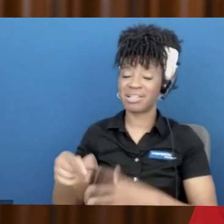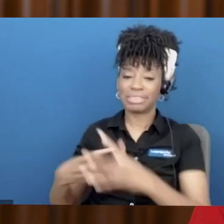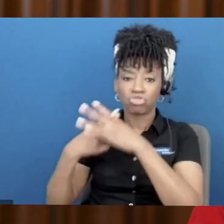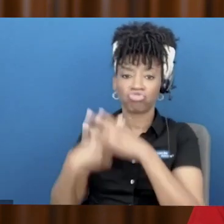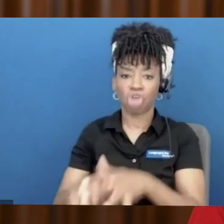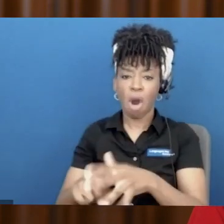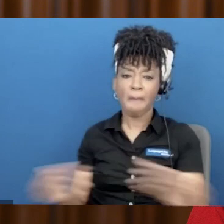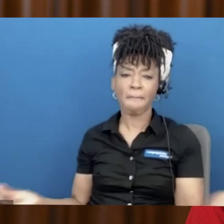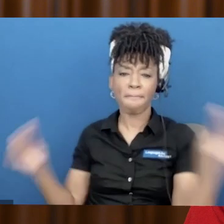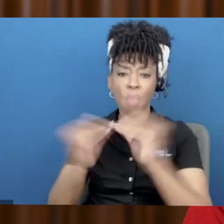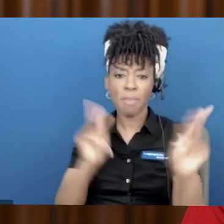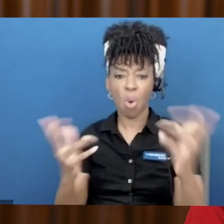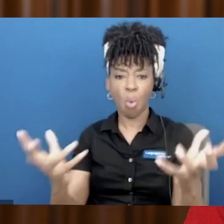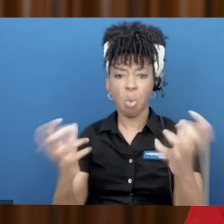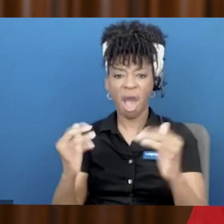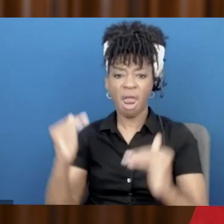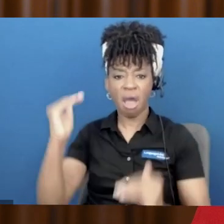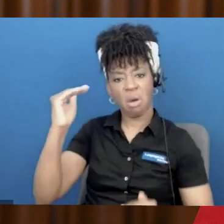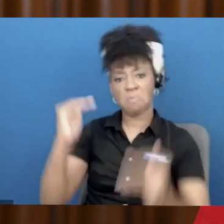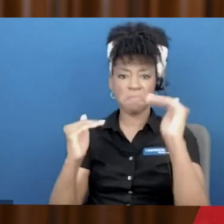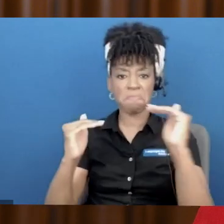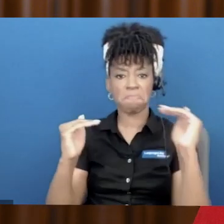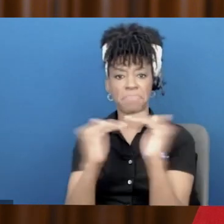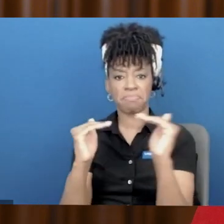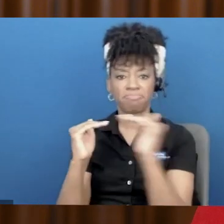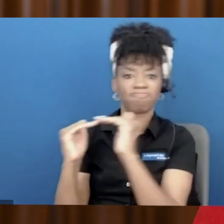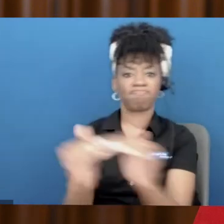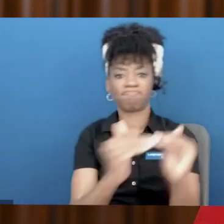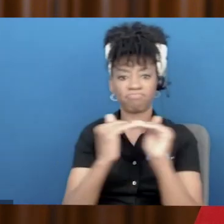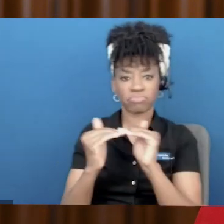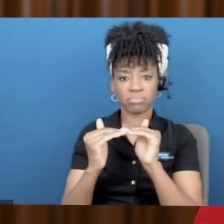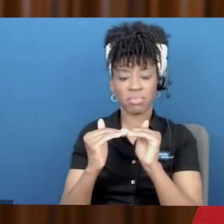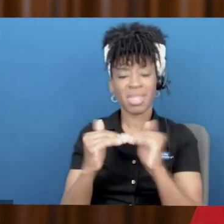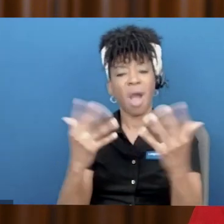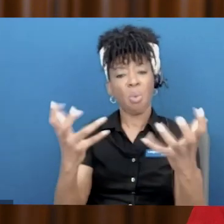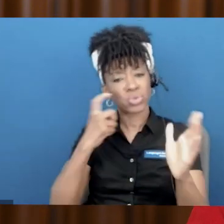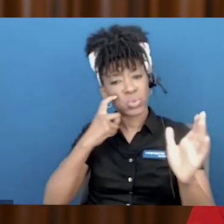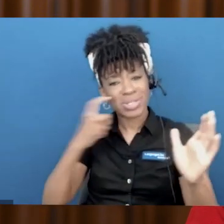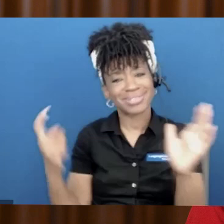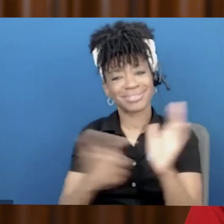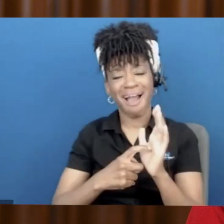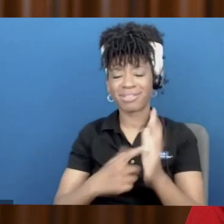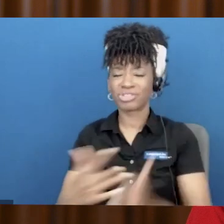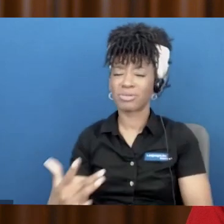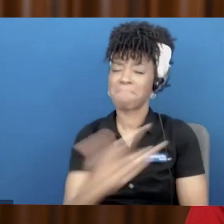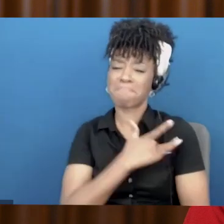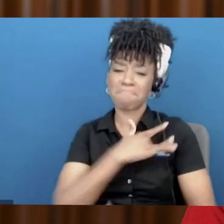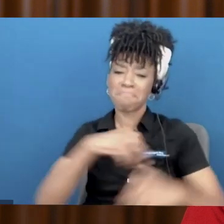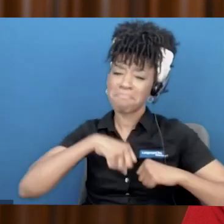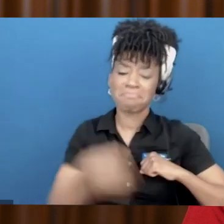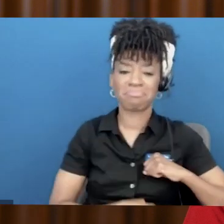justice. I want to acknowledge the deep anger and pain that many in our community